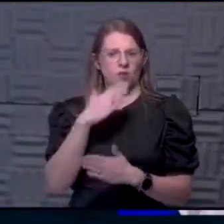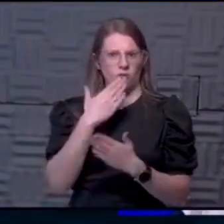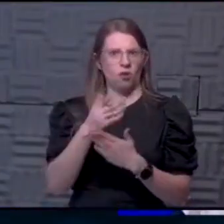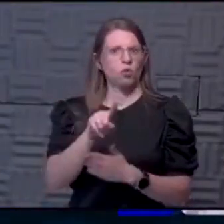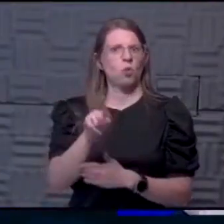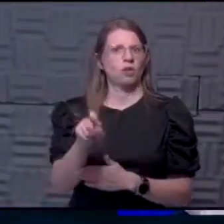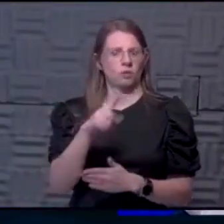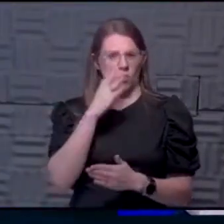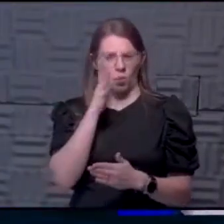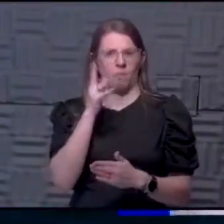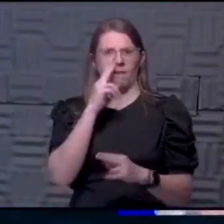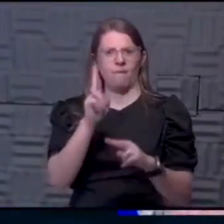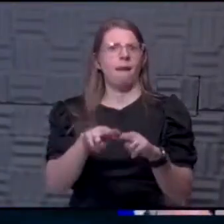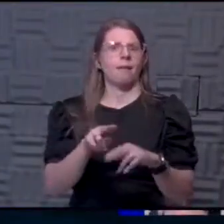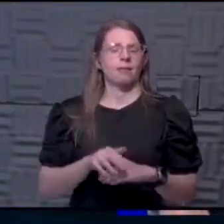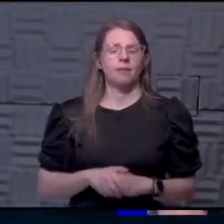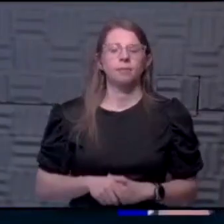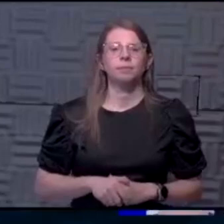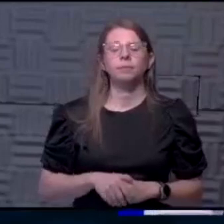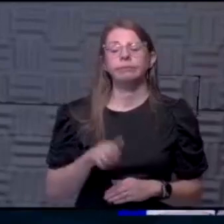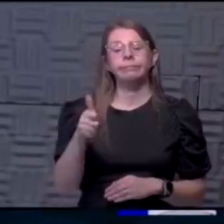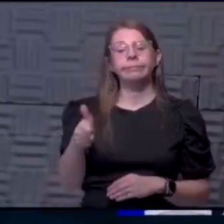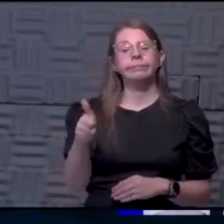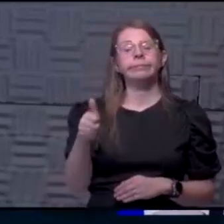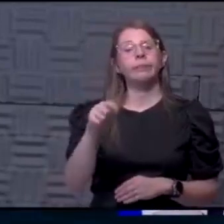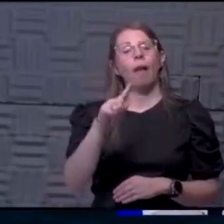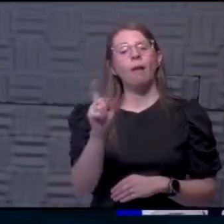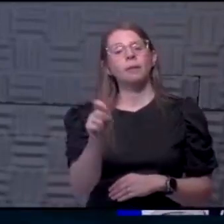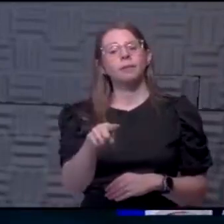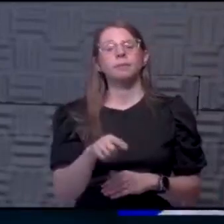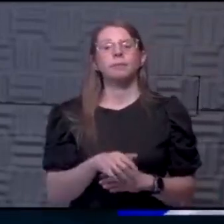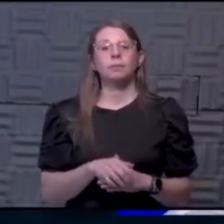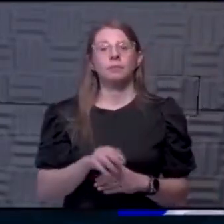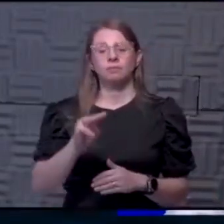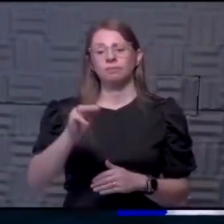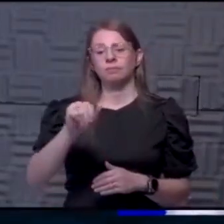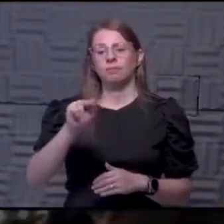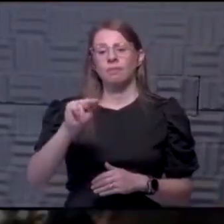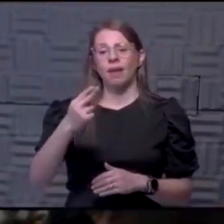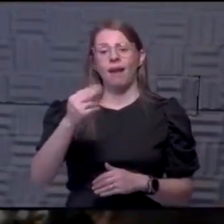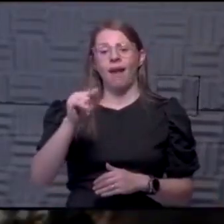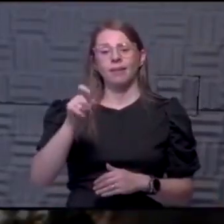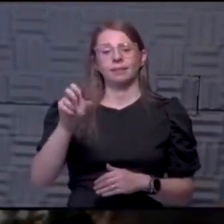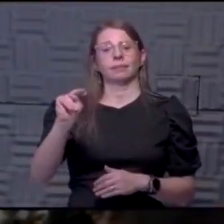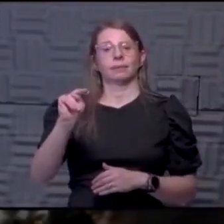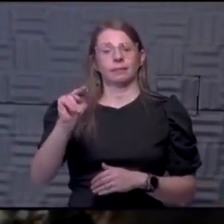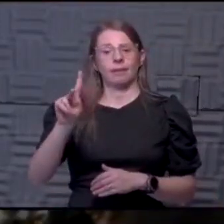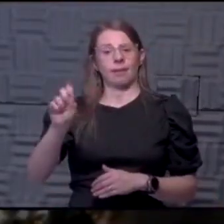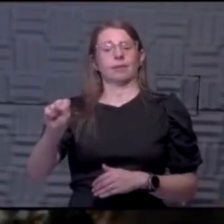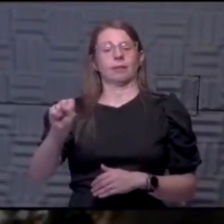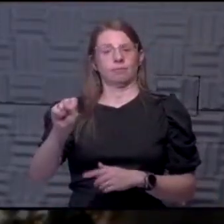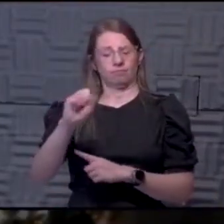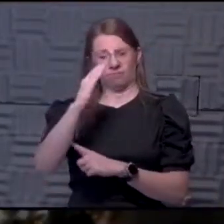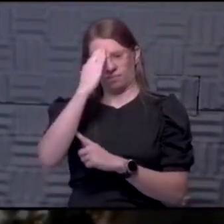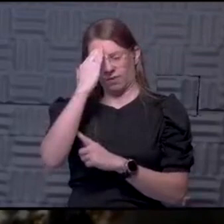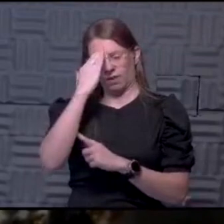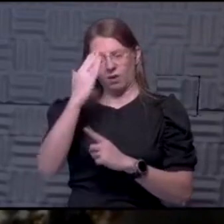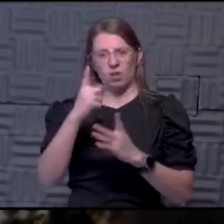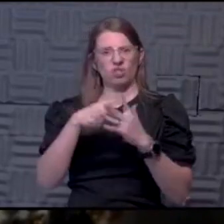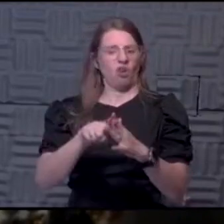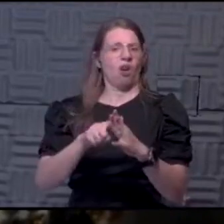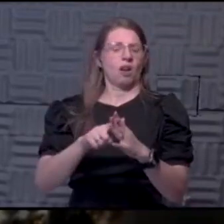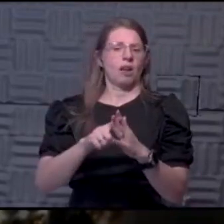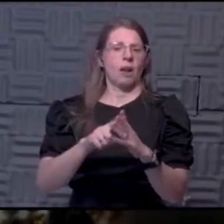We're going to have some fun. Yes. Okay, so she is asking, she says, Manhattan, Kansas is kind of known for starting the party